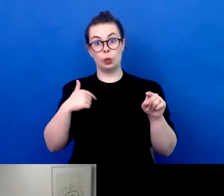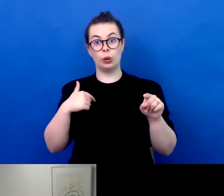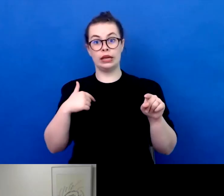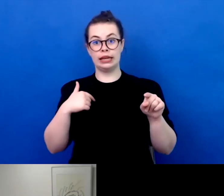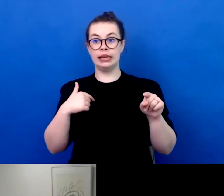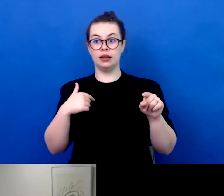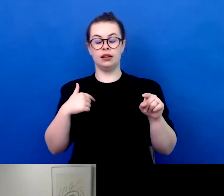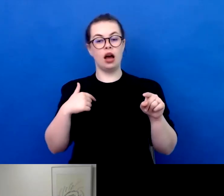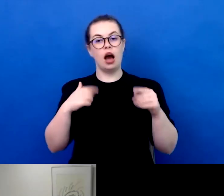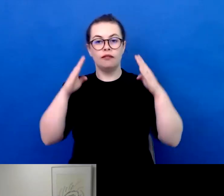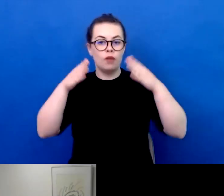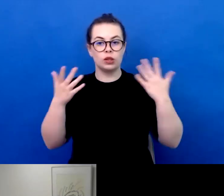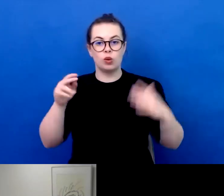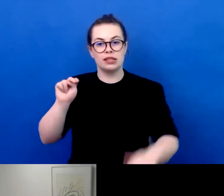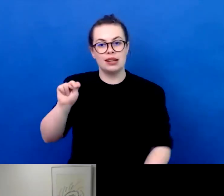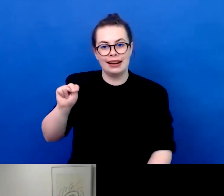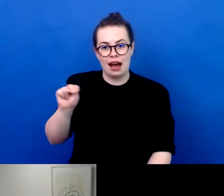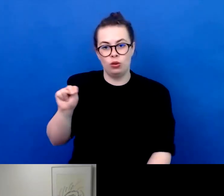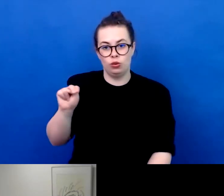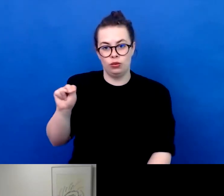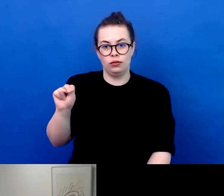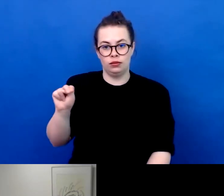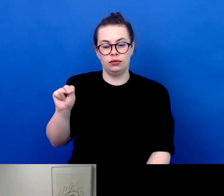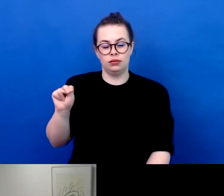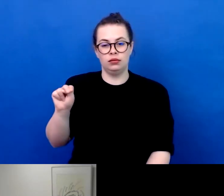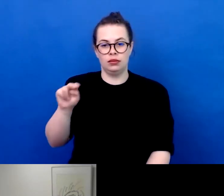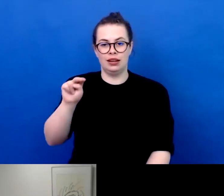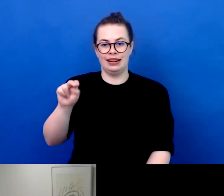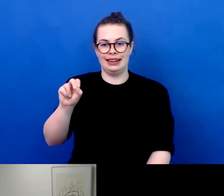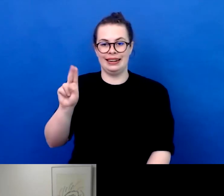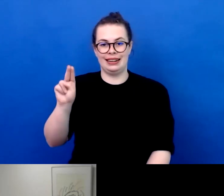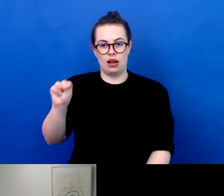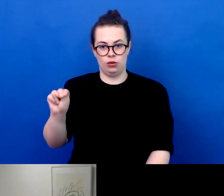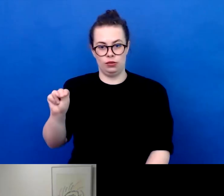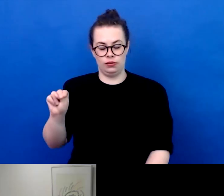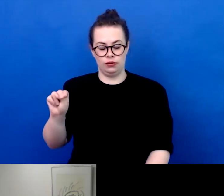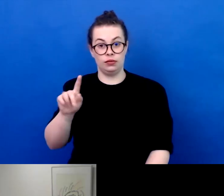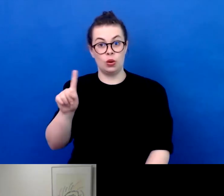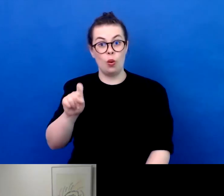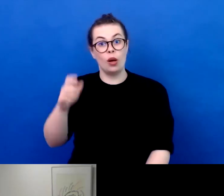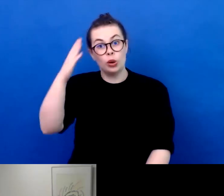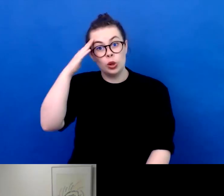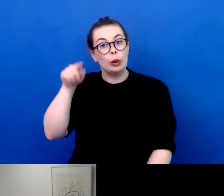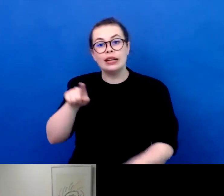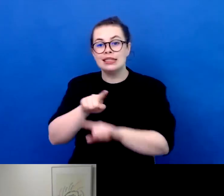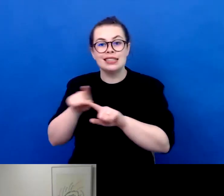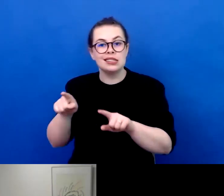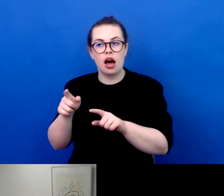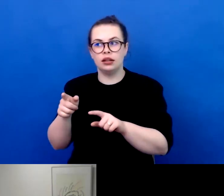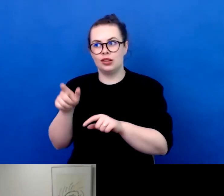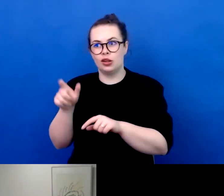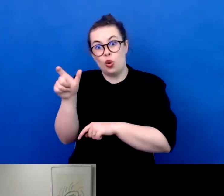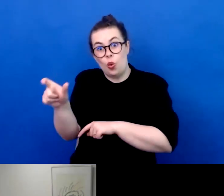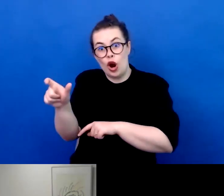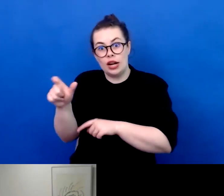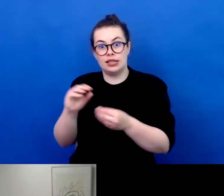And that's important because we know that it's not the category of the eliciting word that's driving the effect, but it's the context in